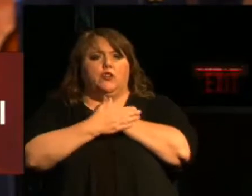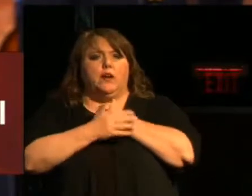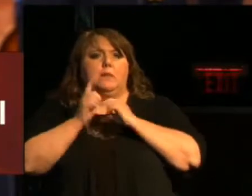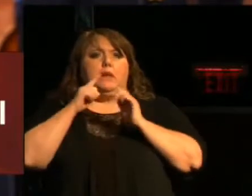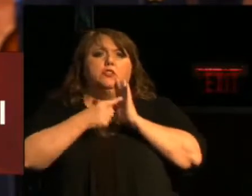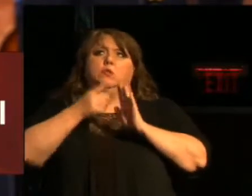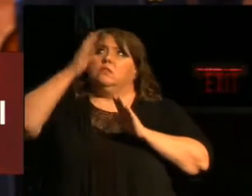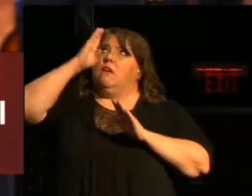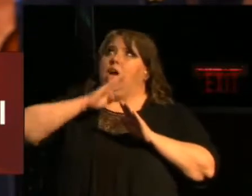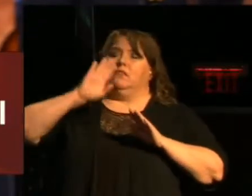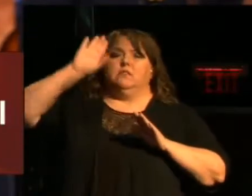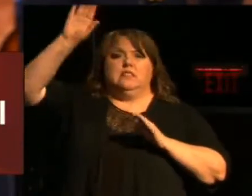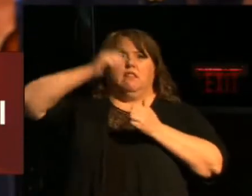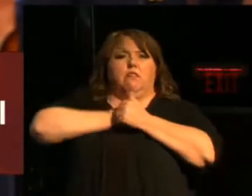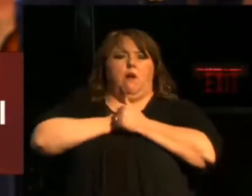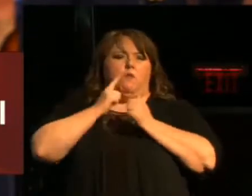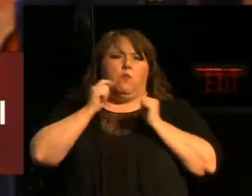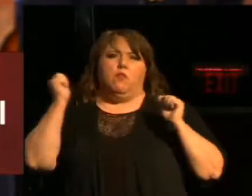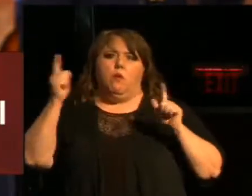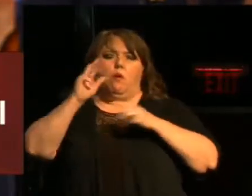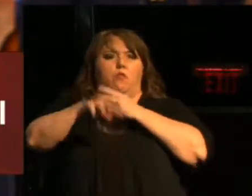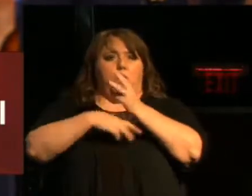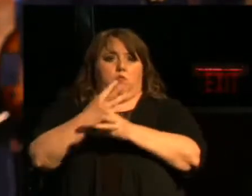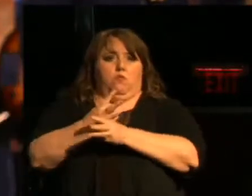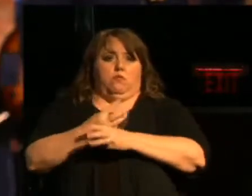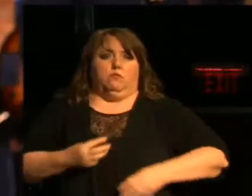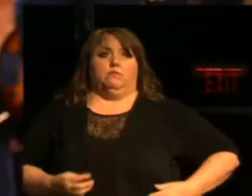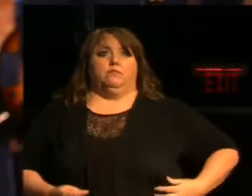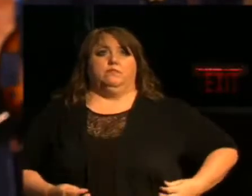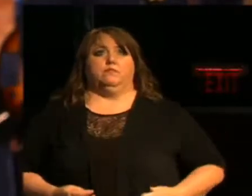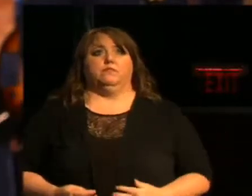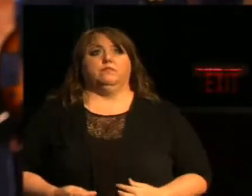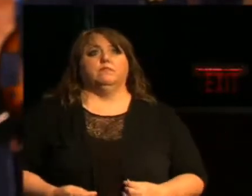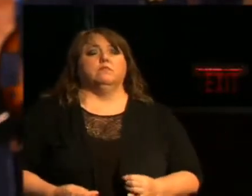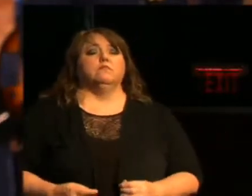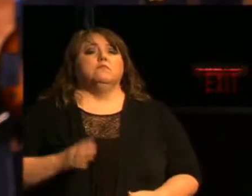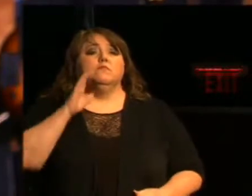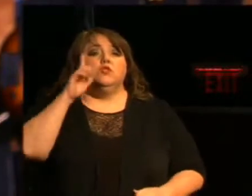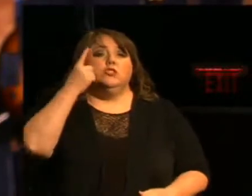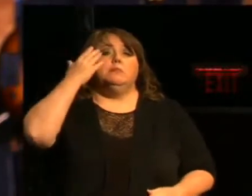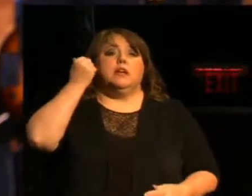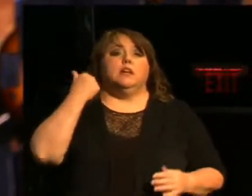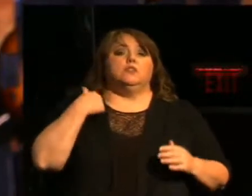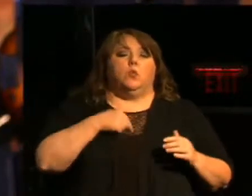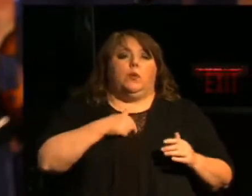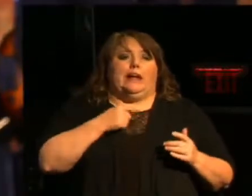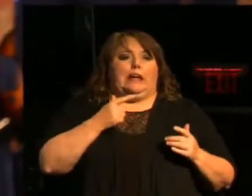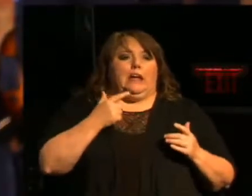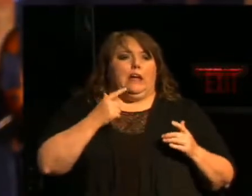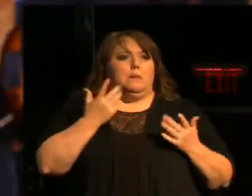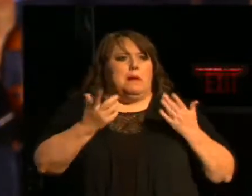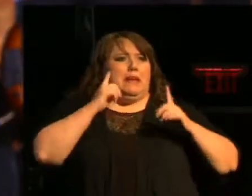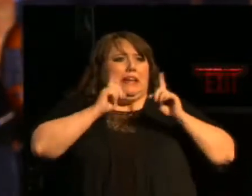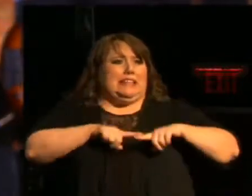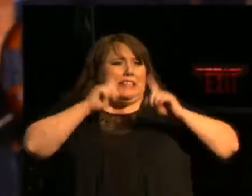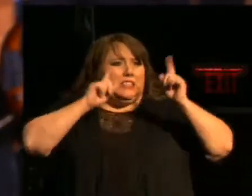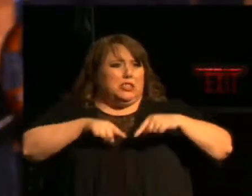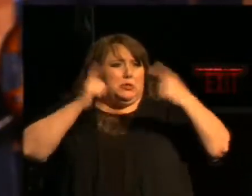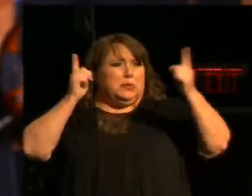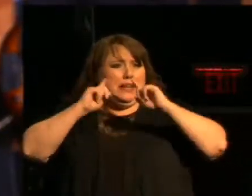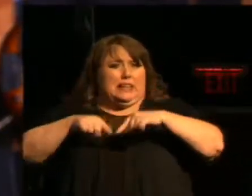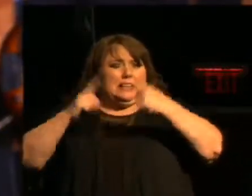gorgeous, tall trees. Beautiful. Thick, but it just made it hotter. There